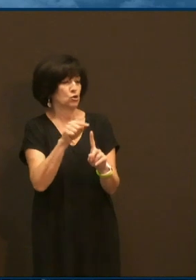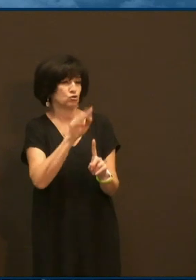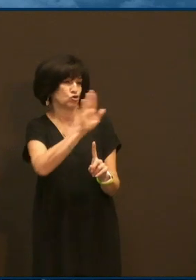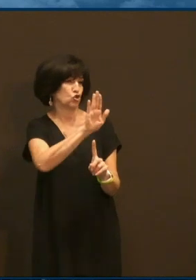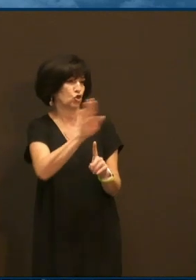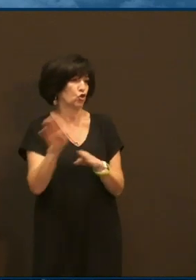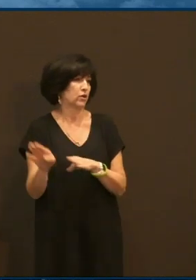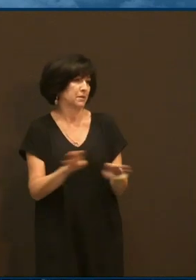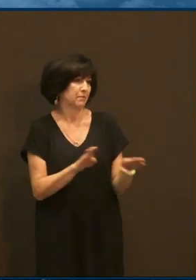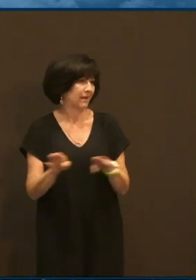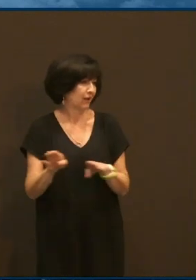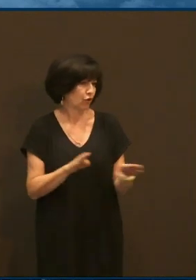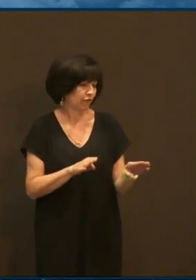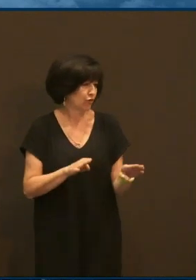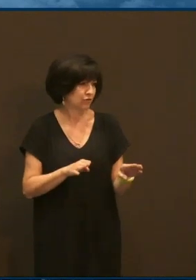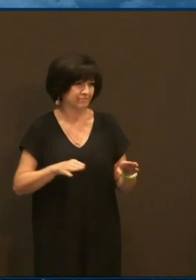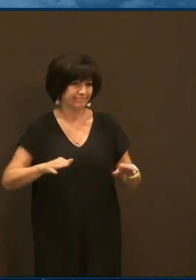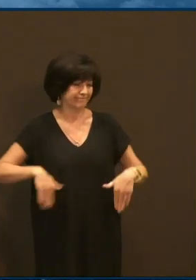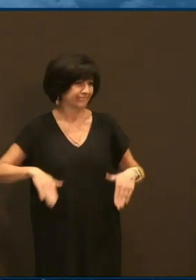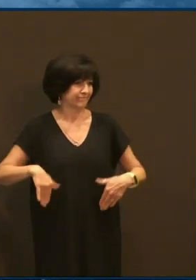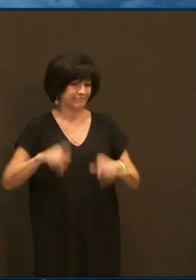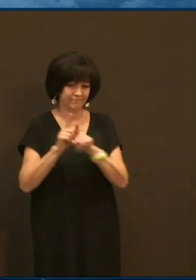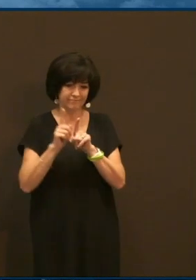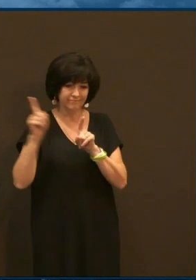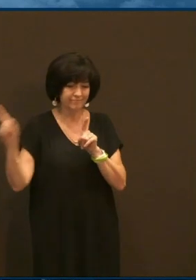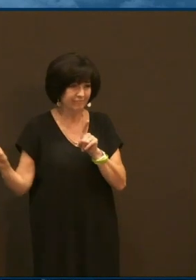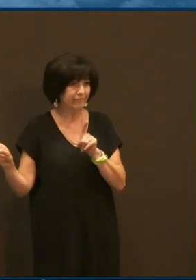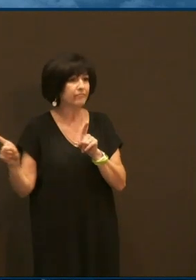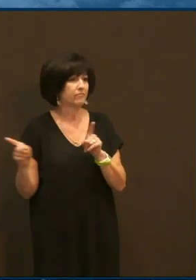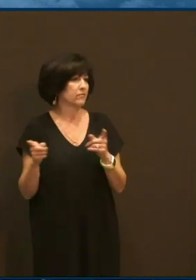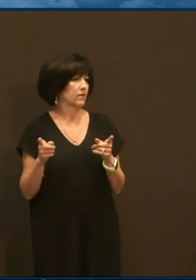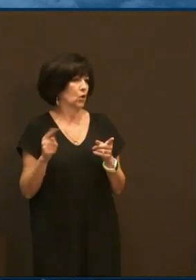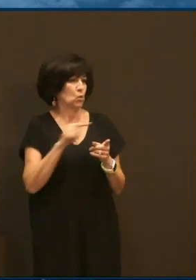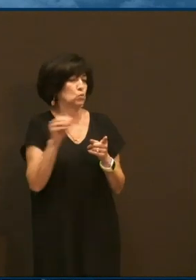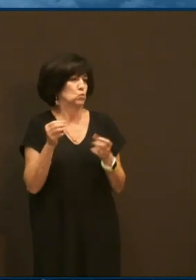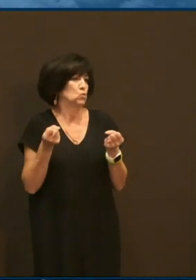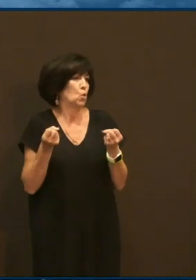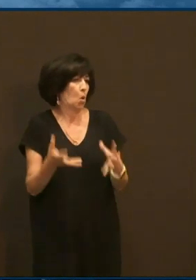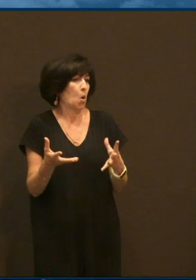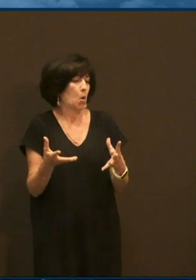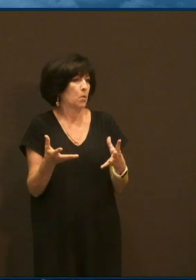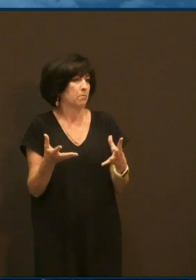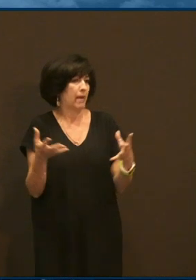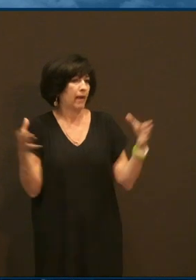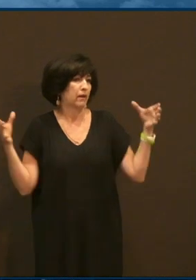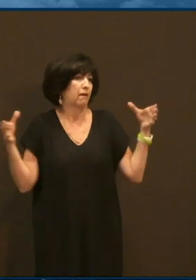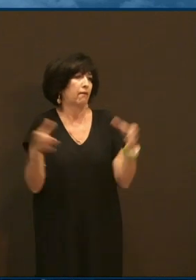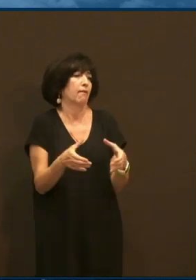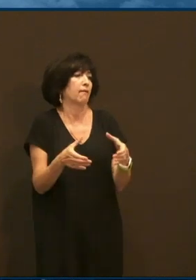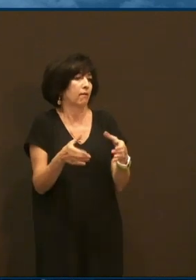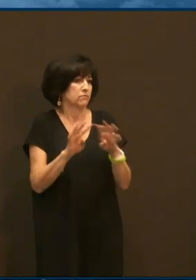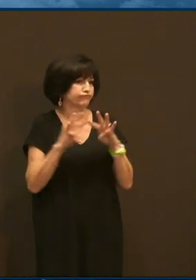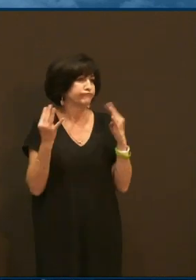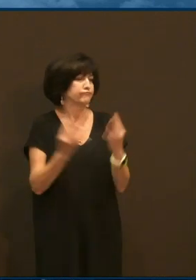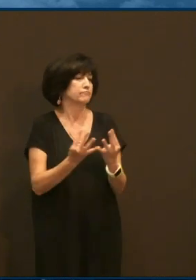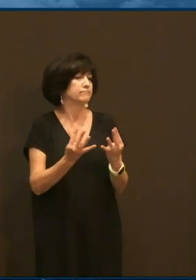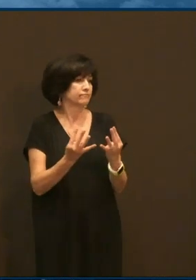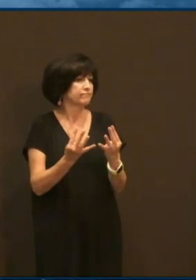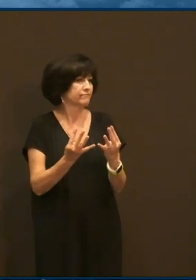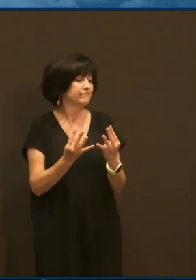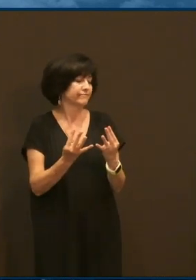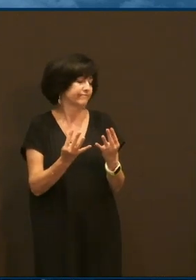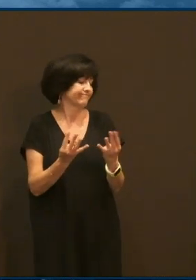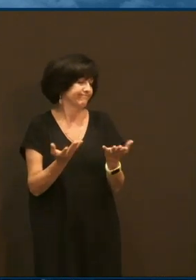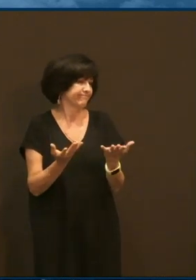behavior, lack of social distancing in larger groups, and particularly with folks that may have